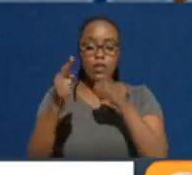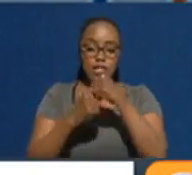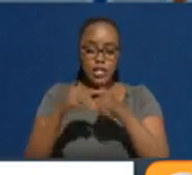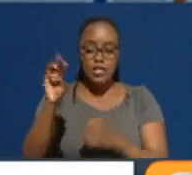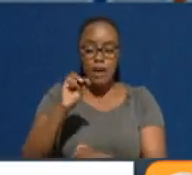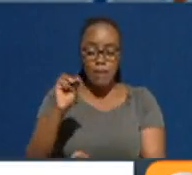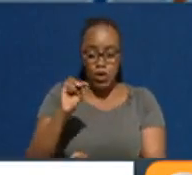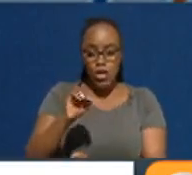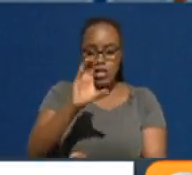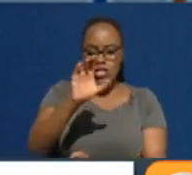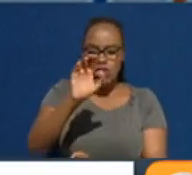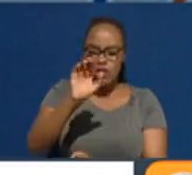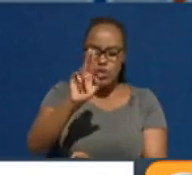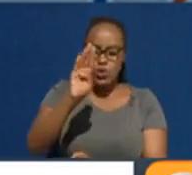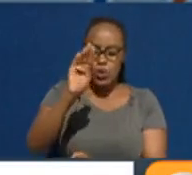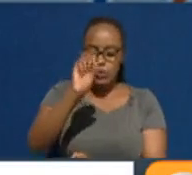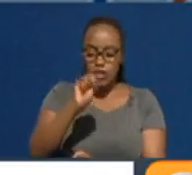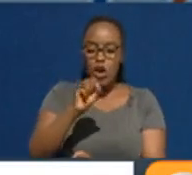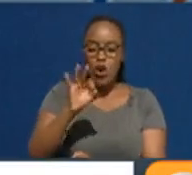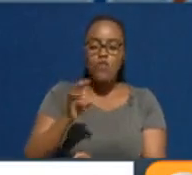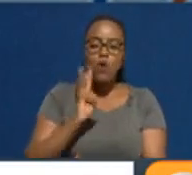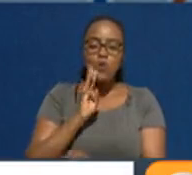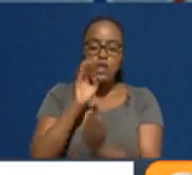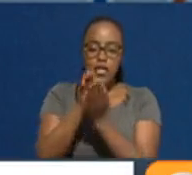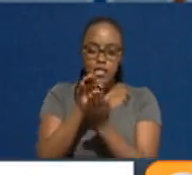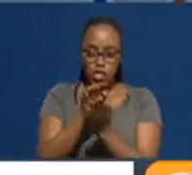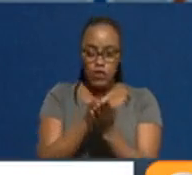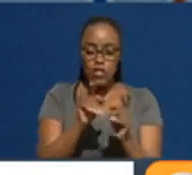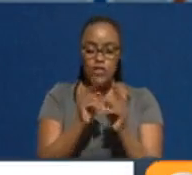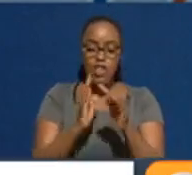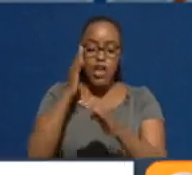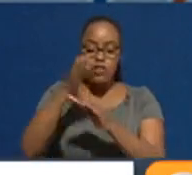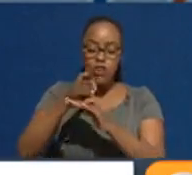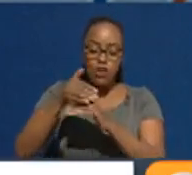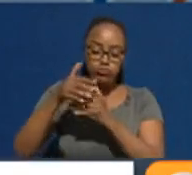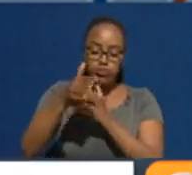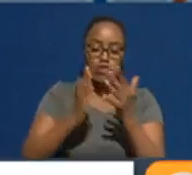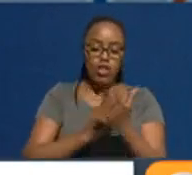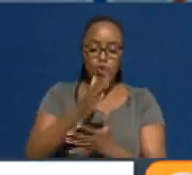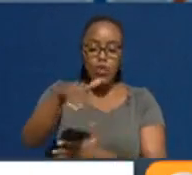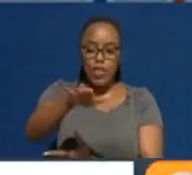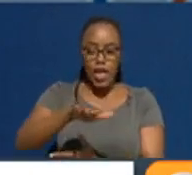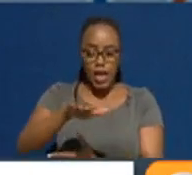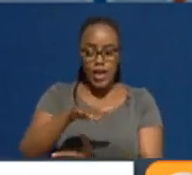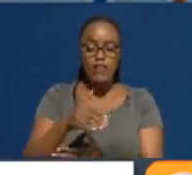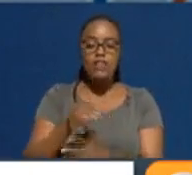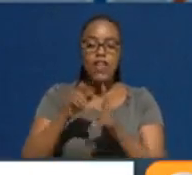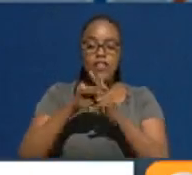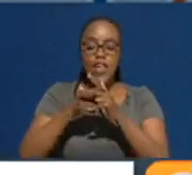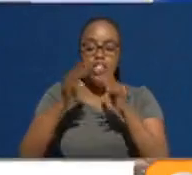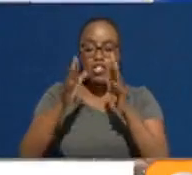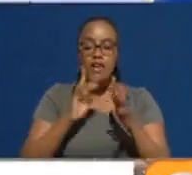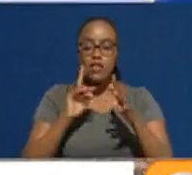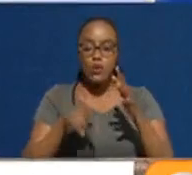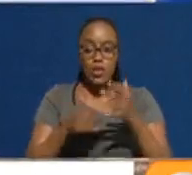million cubic meters of water stored in the reservoir, with the surplus now overflowing through the spillway. Engineer Stephen Mitinda says